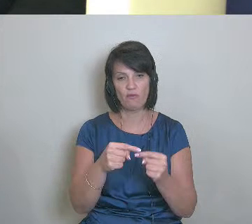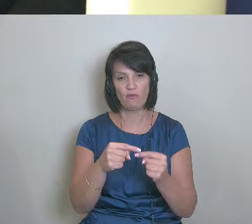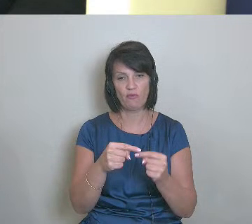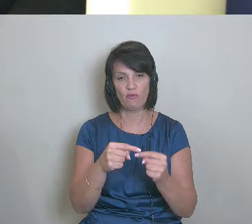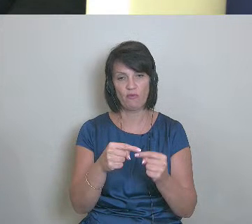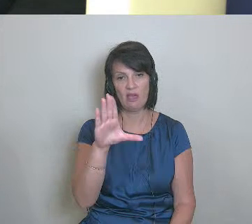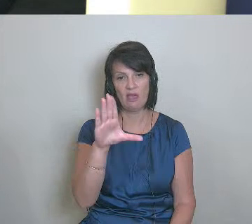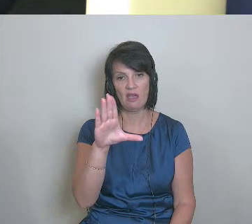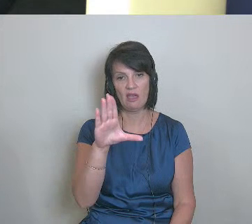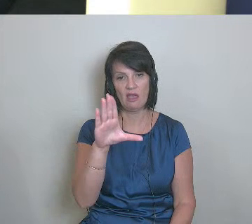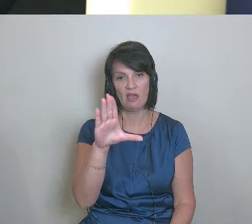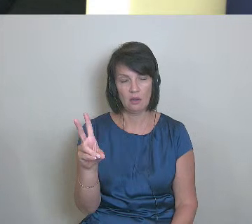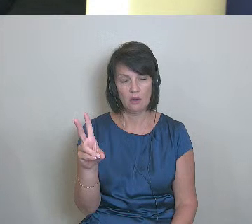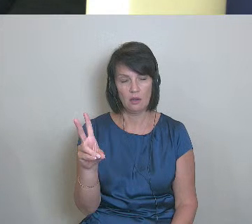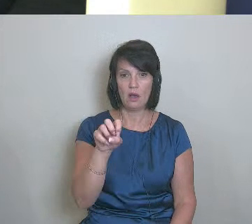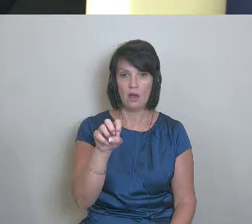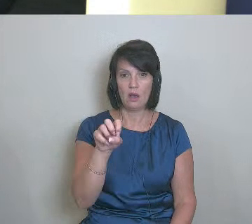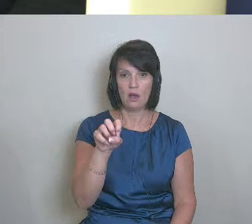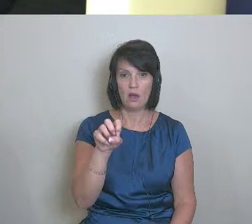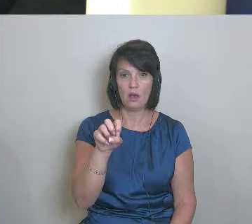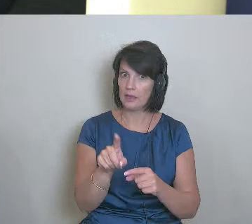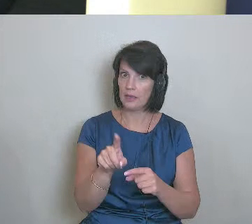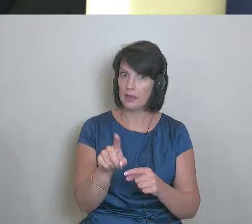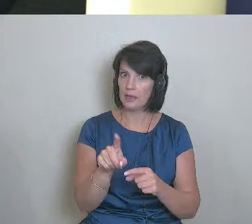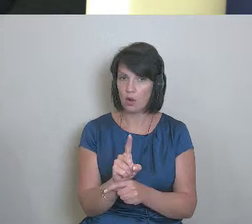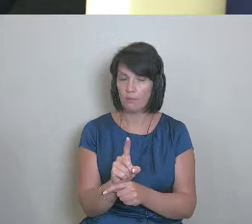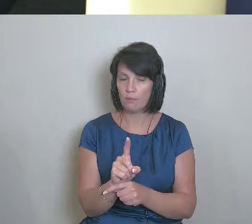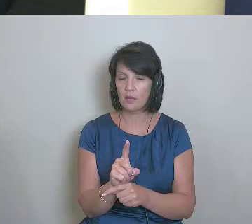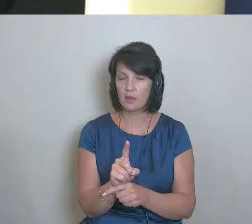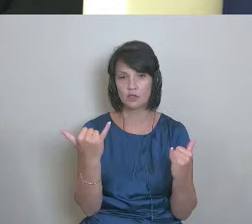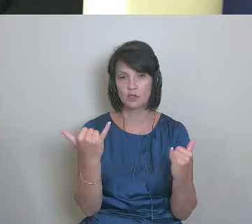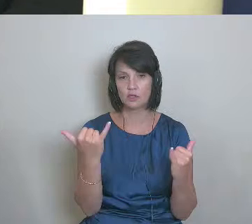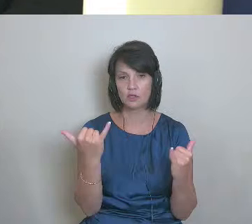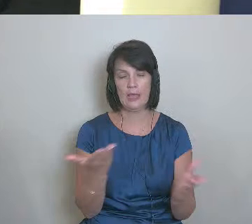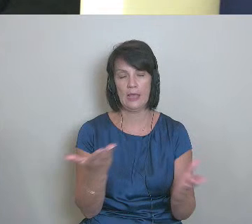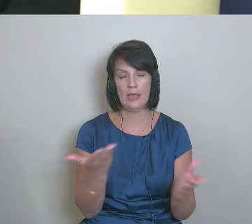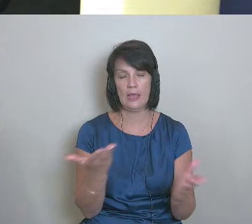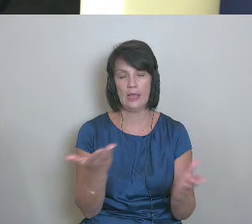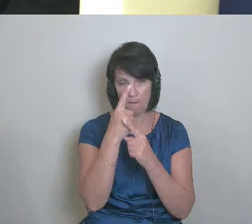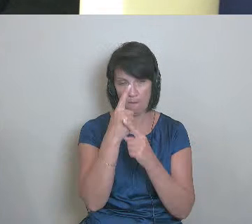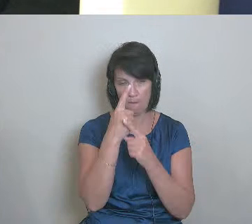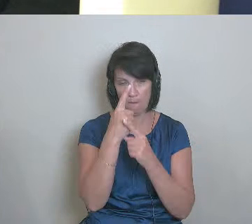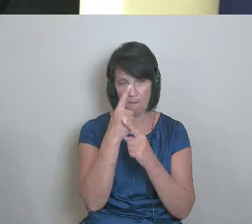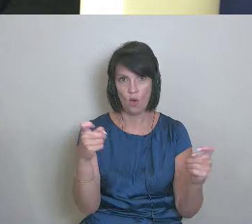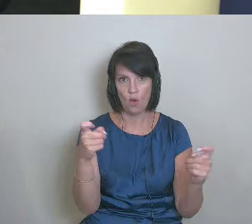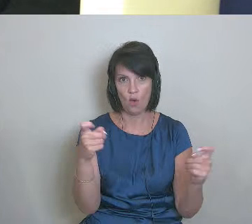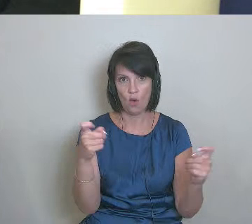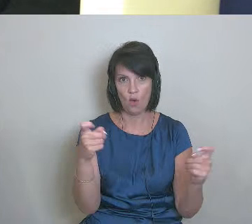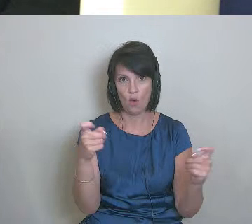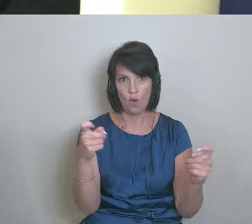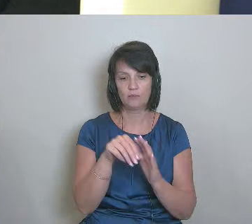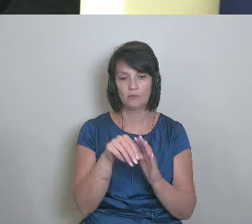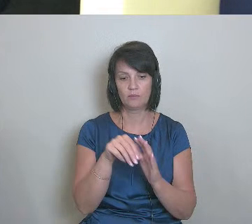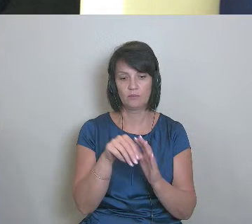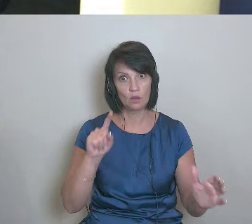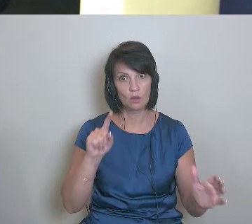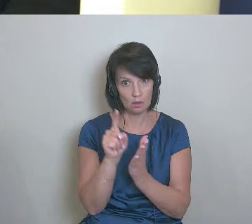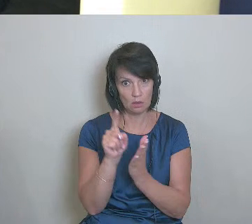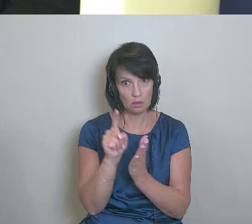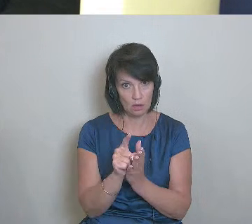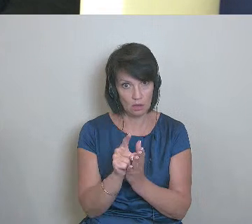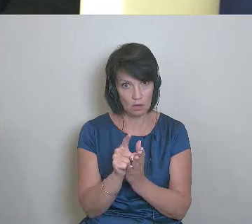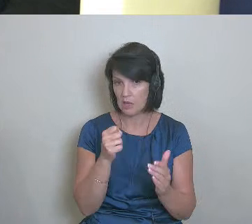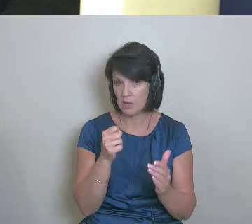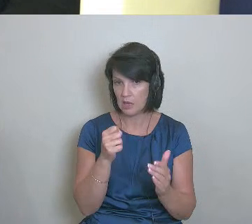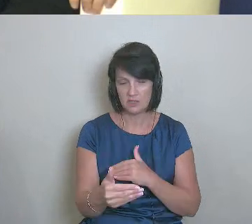the member of the TEC had the right to be present during the nomination. But at present this norm does not exist, and they have